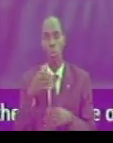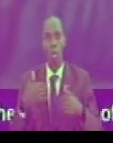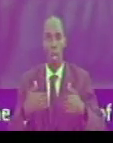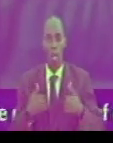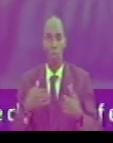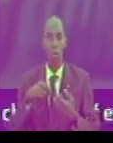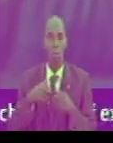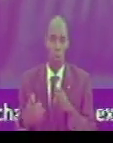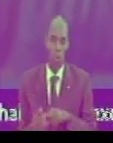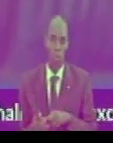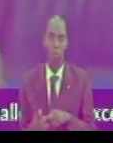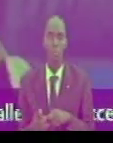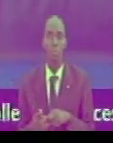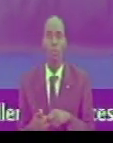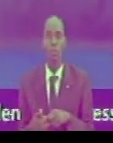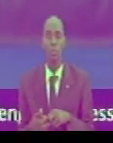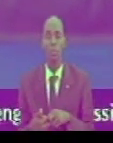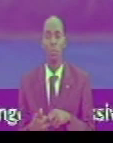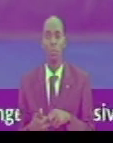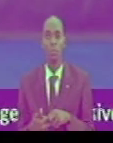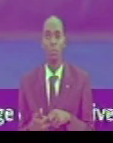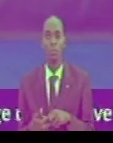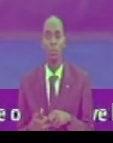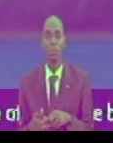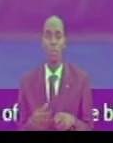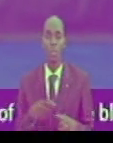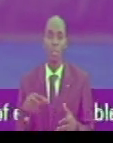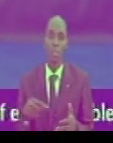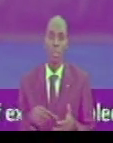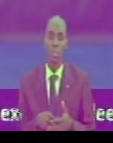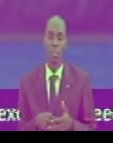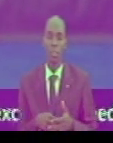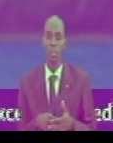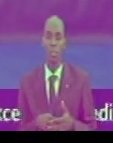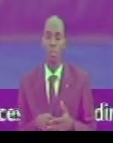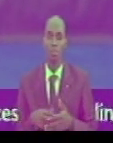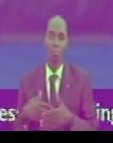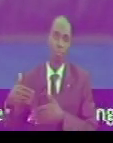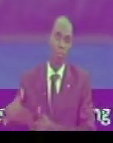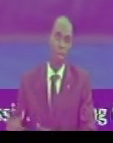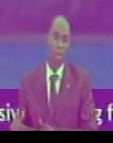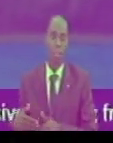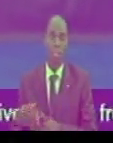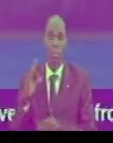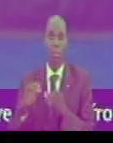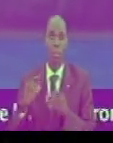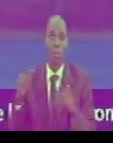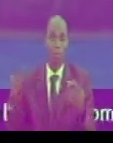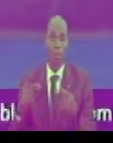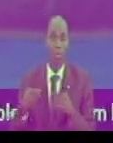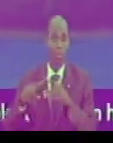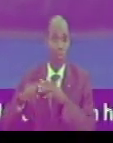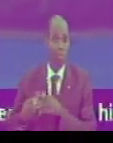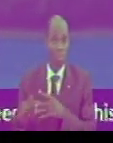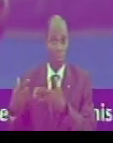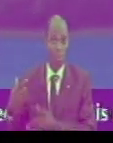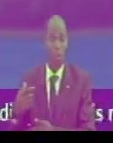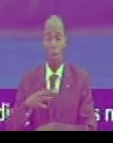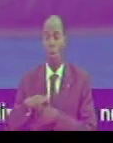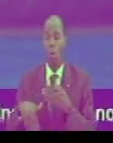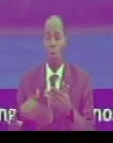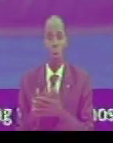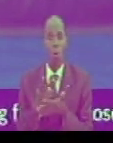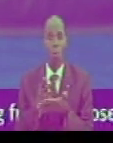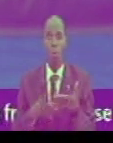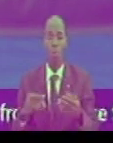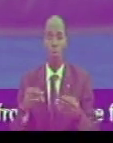here, all my systems will be disorganized. So I lay my hands there. After the prayer of the